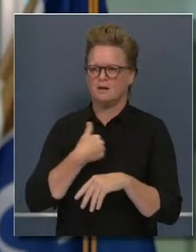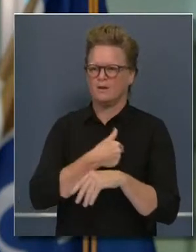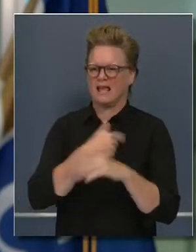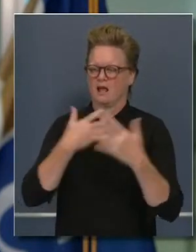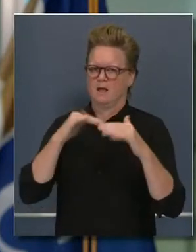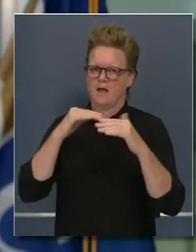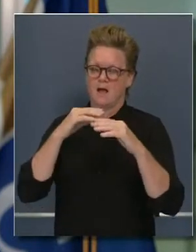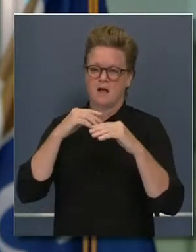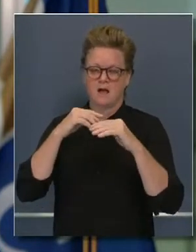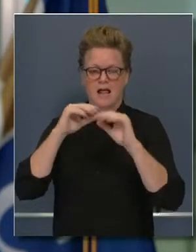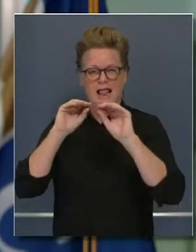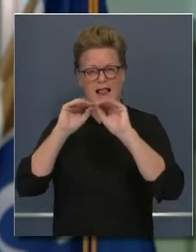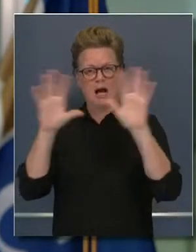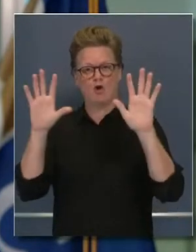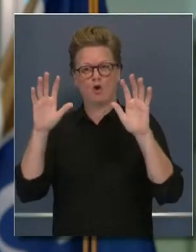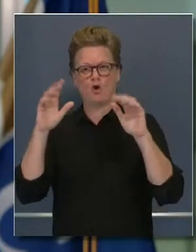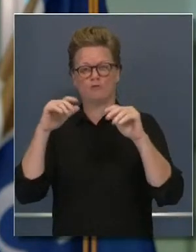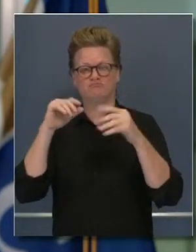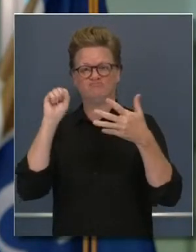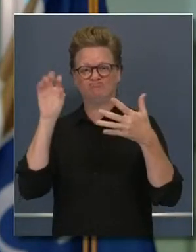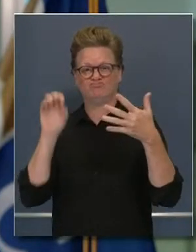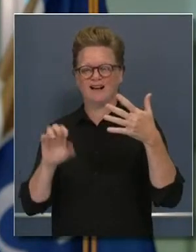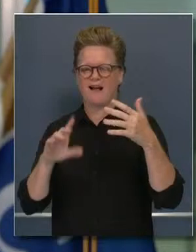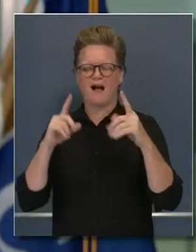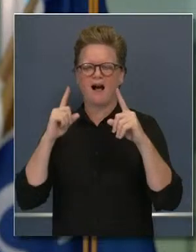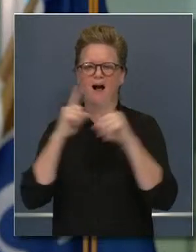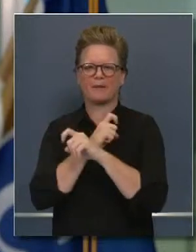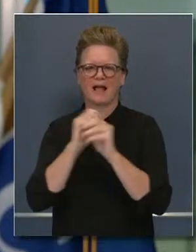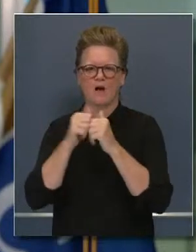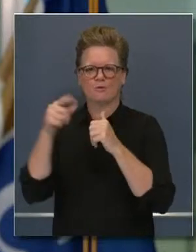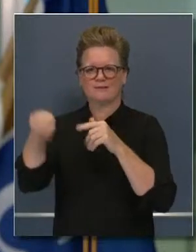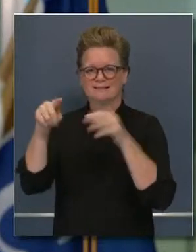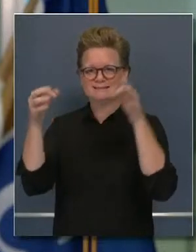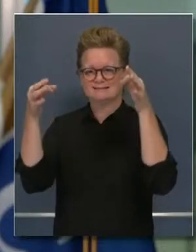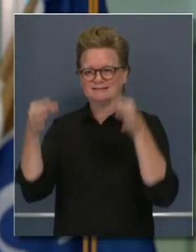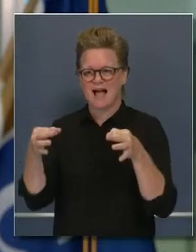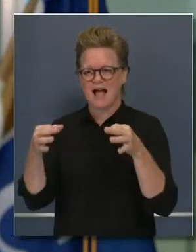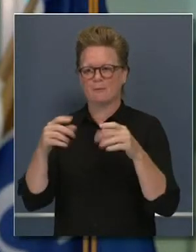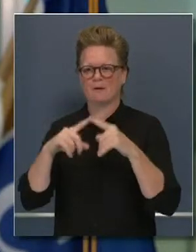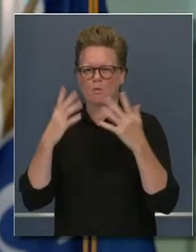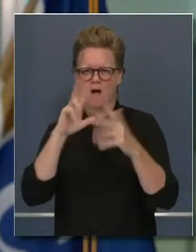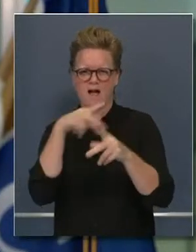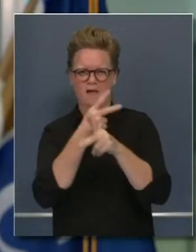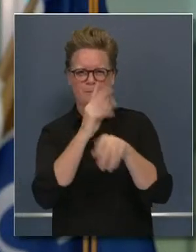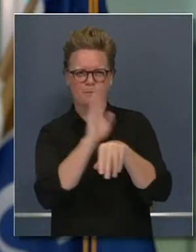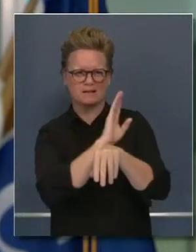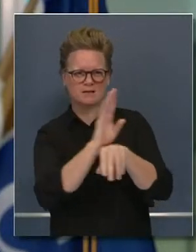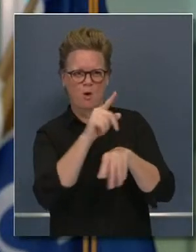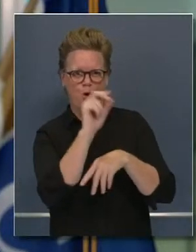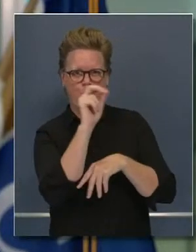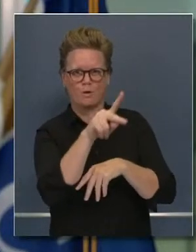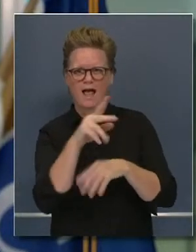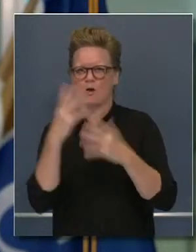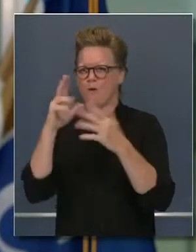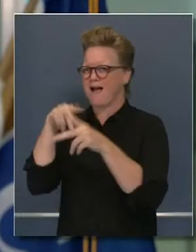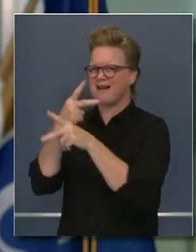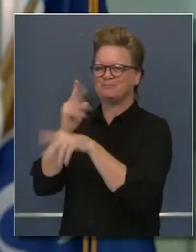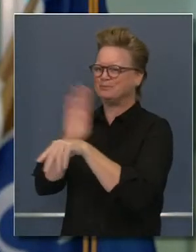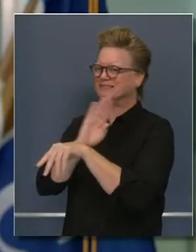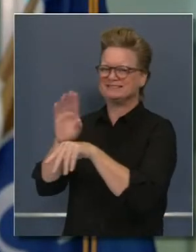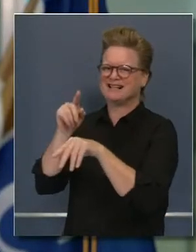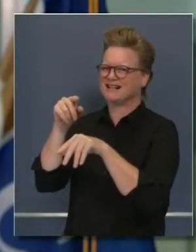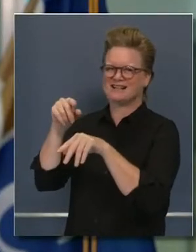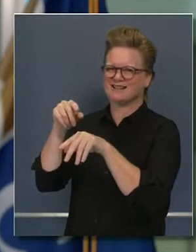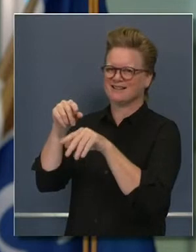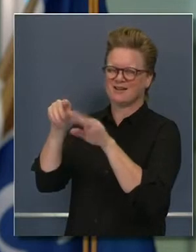detailed process to make the determination of what falls within each of these tiers and where we